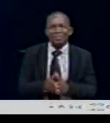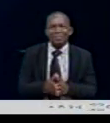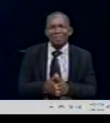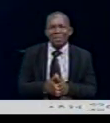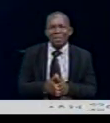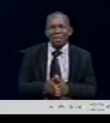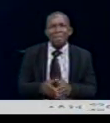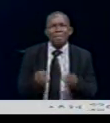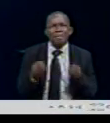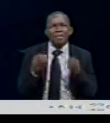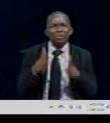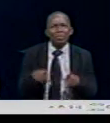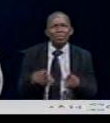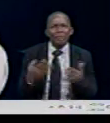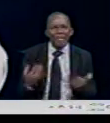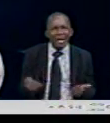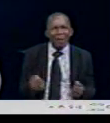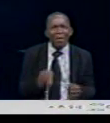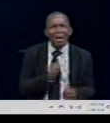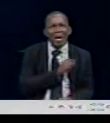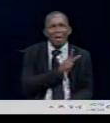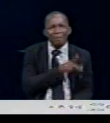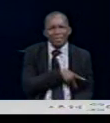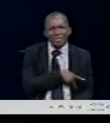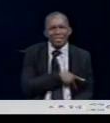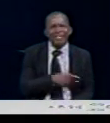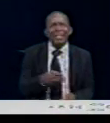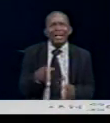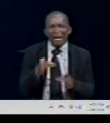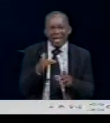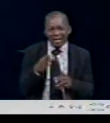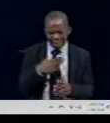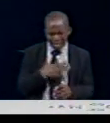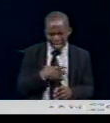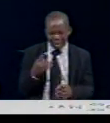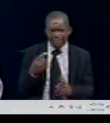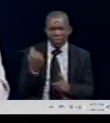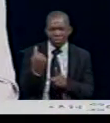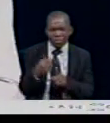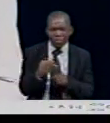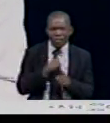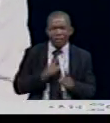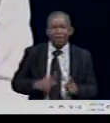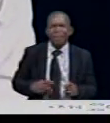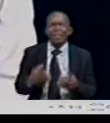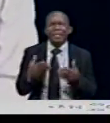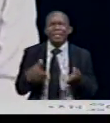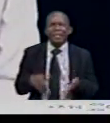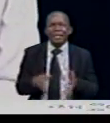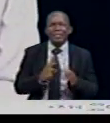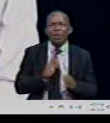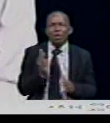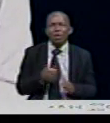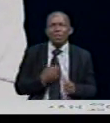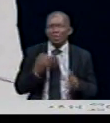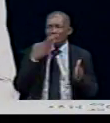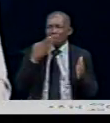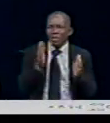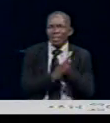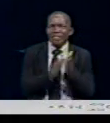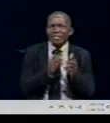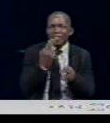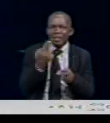they now appreciate and embrace the word of God. Let's appreciate the Lord. Let's bless the name of the Lord for what he has